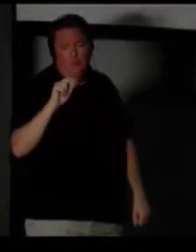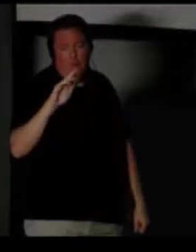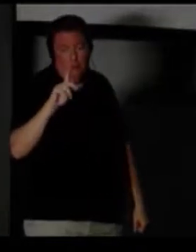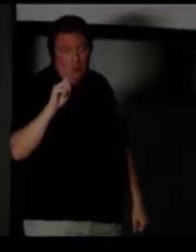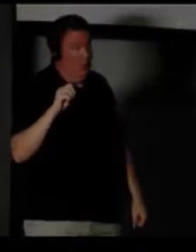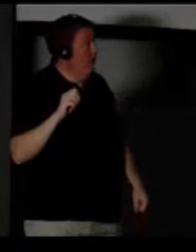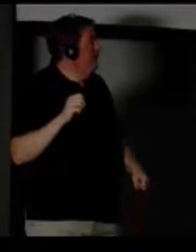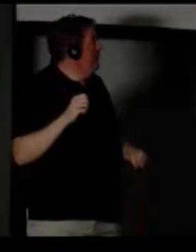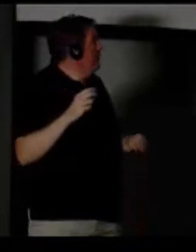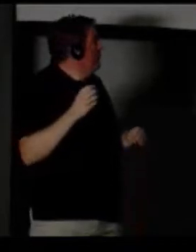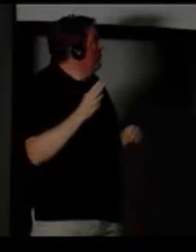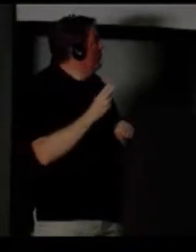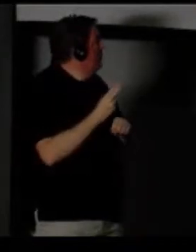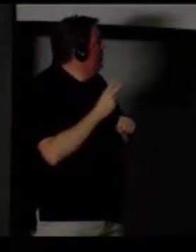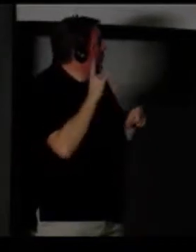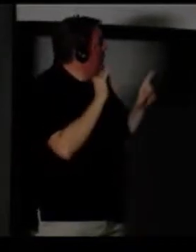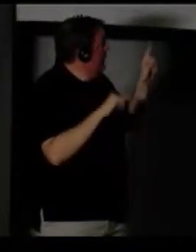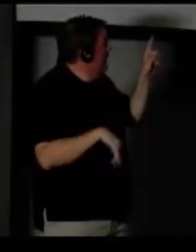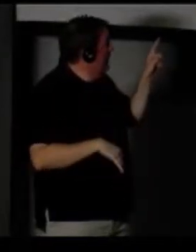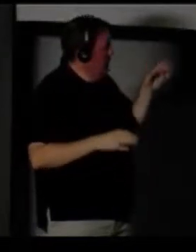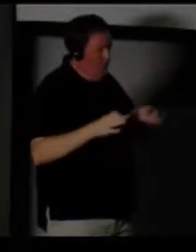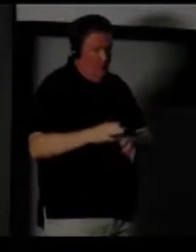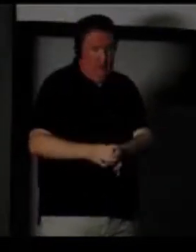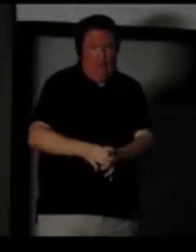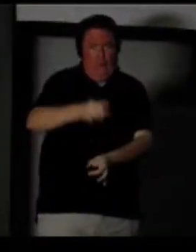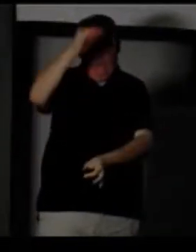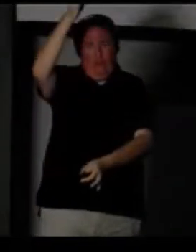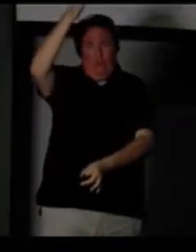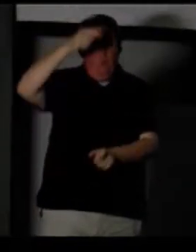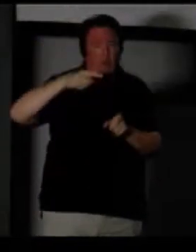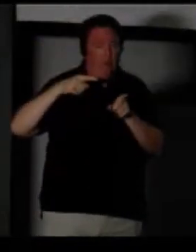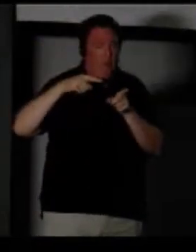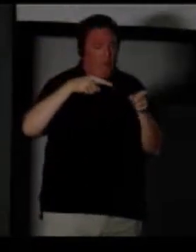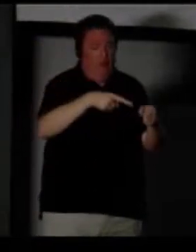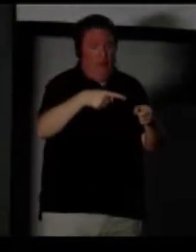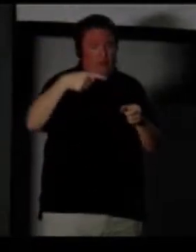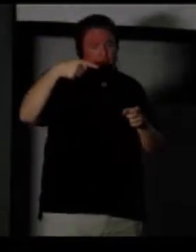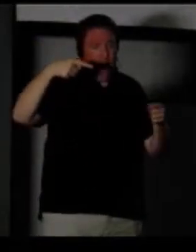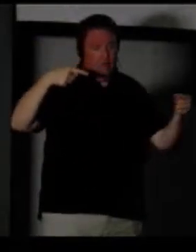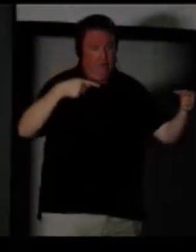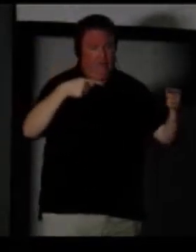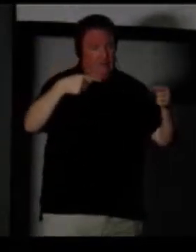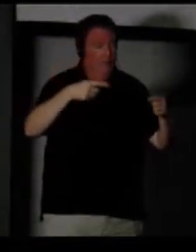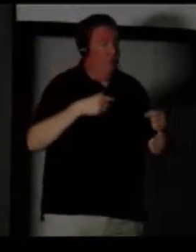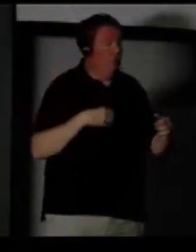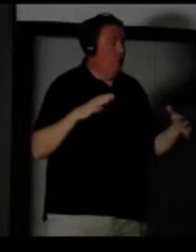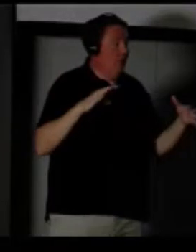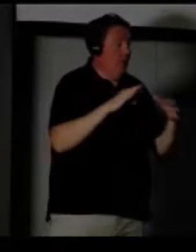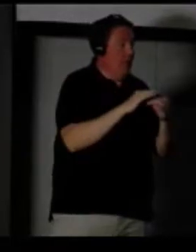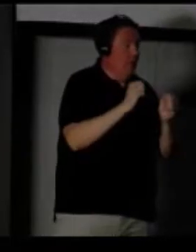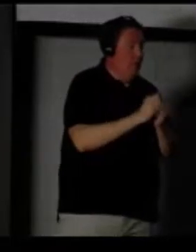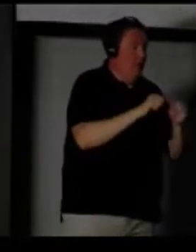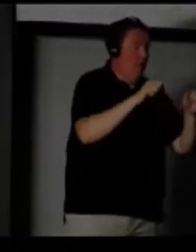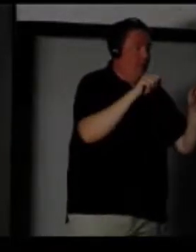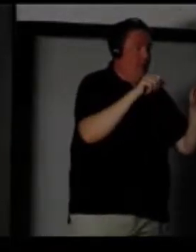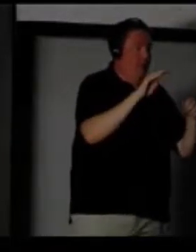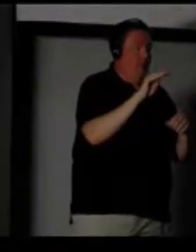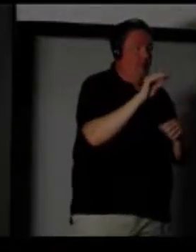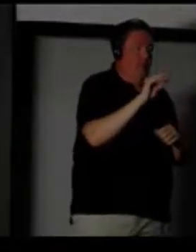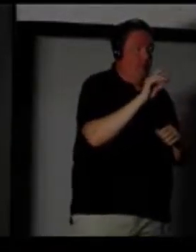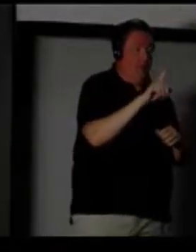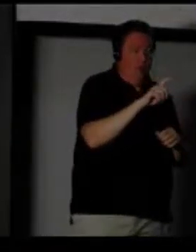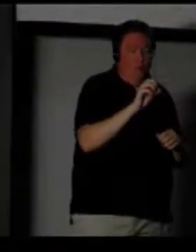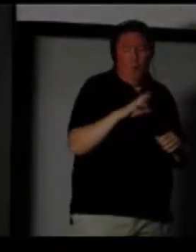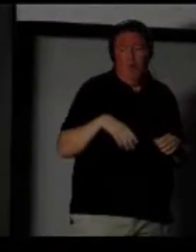attach to a stationary crossbar, which mounts to the base of either the plaster model or the block of